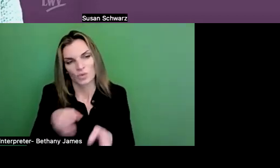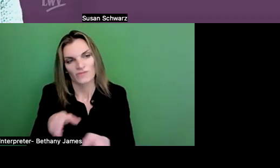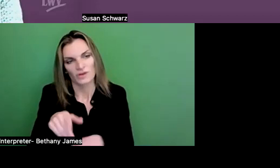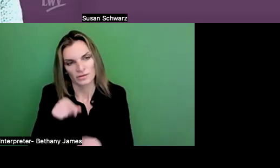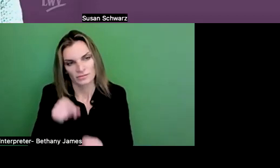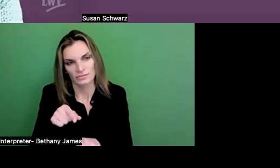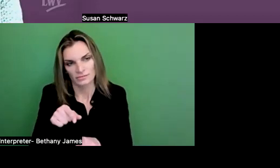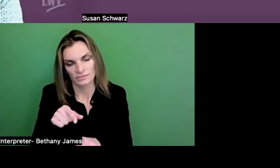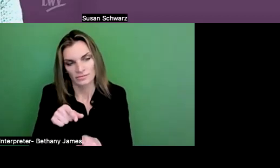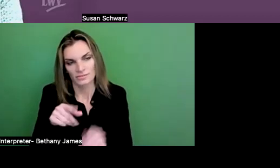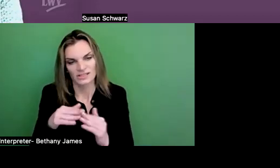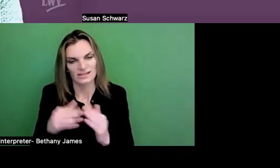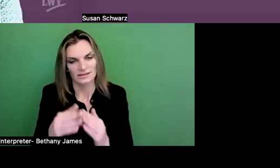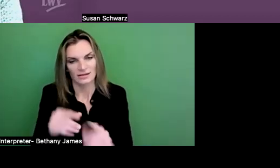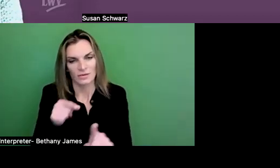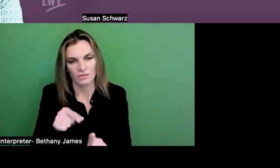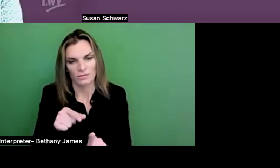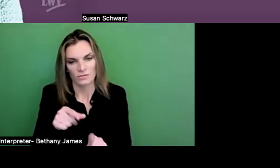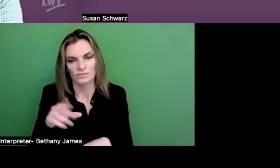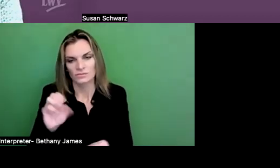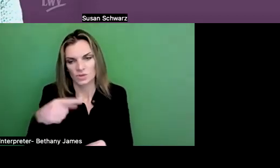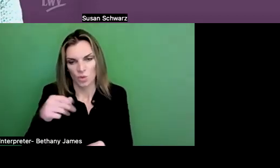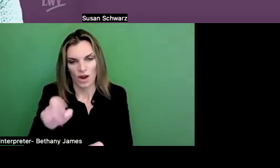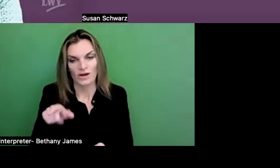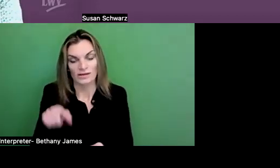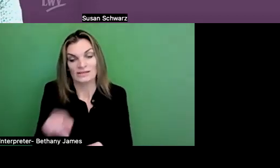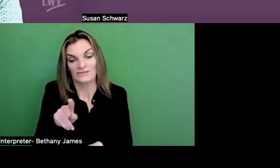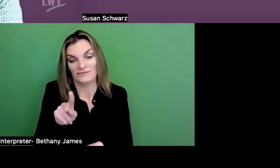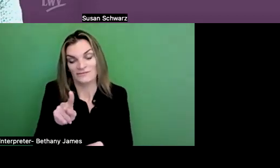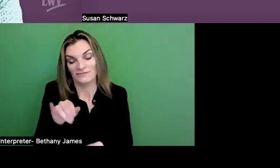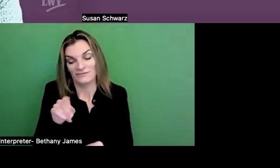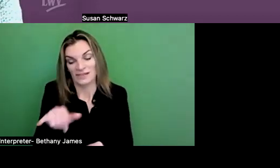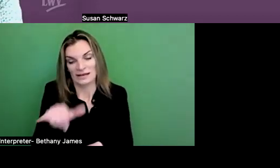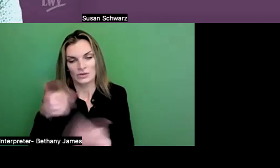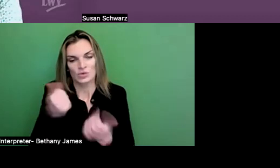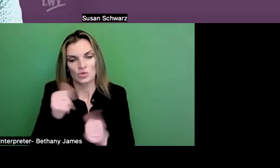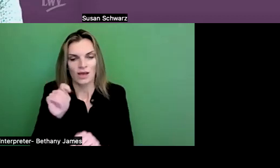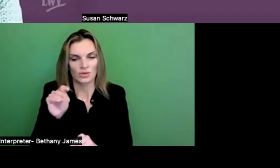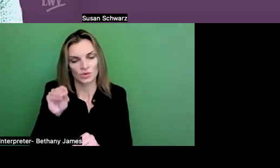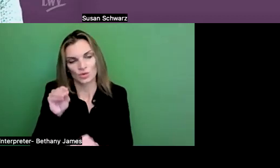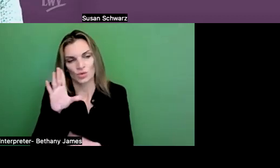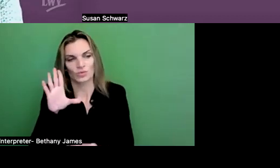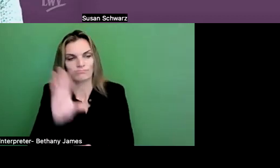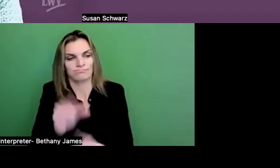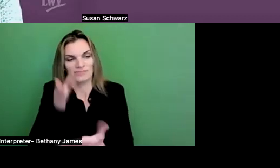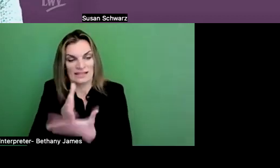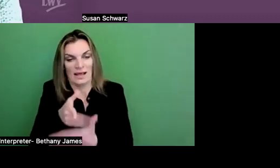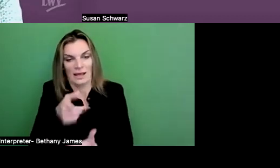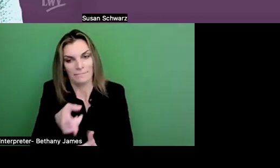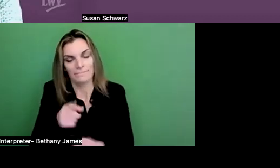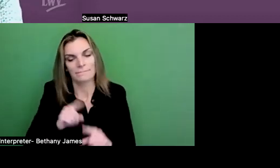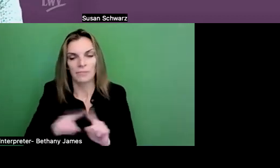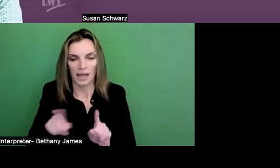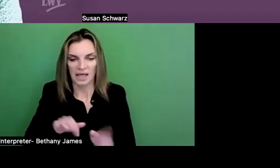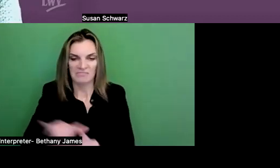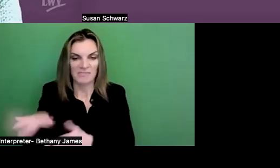board to try and stop, but that's kept our tax base pretty low. But we have to